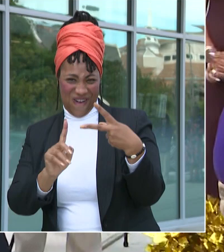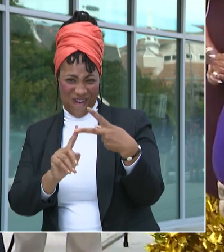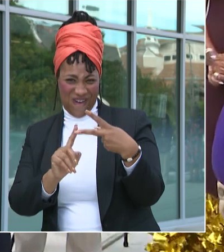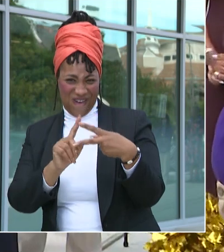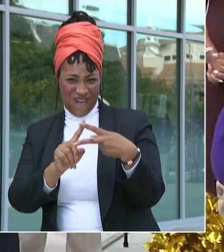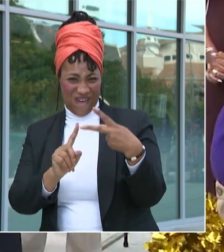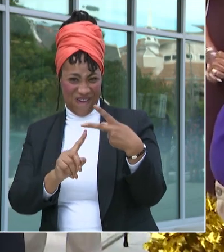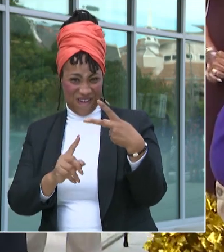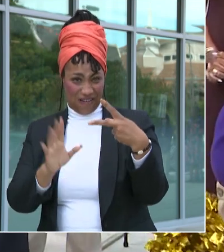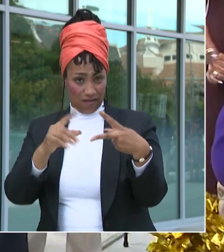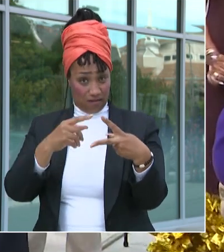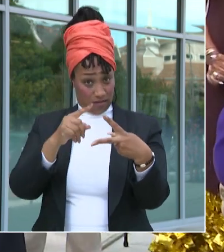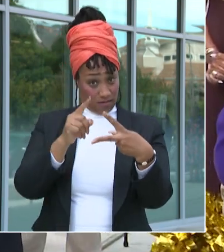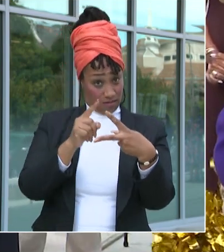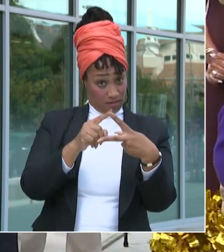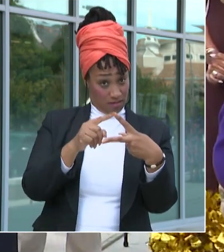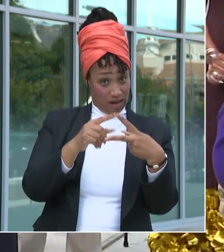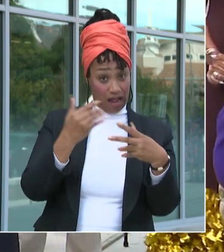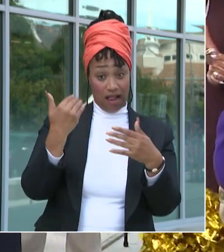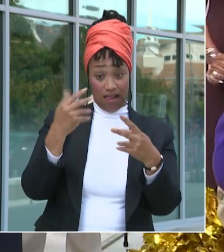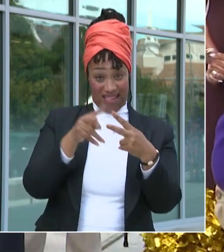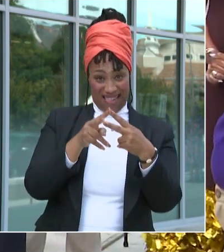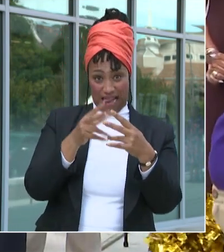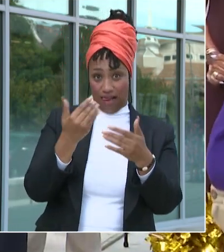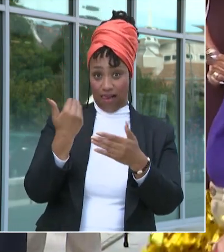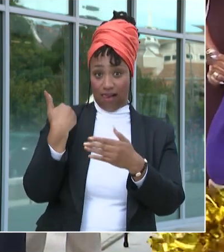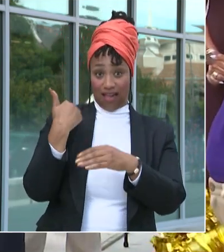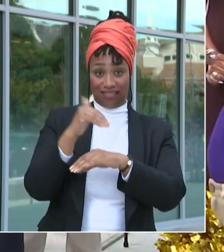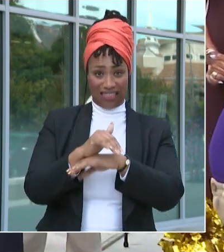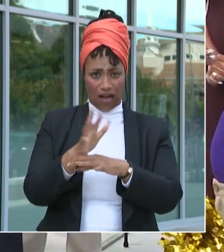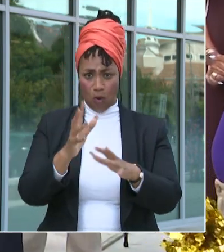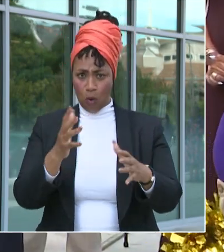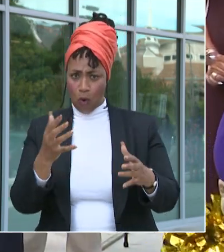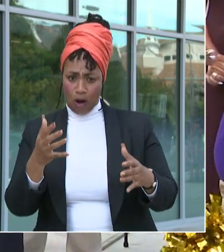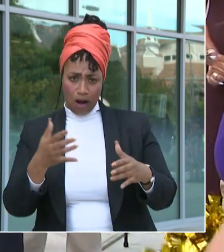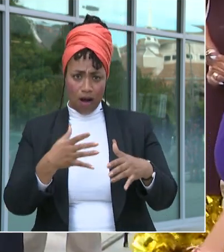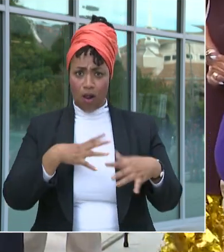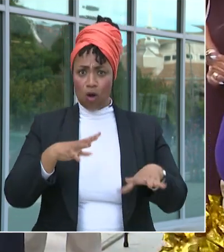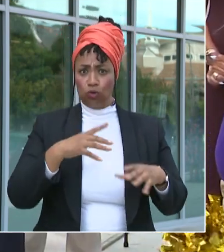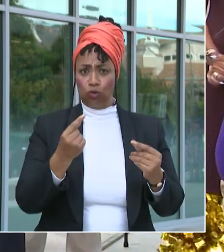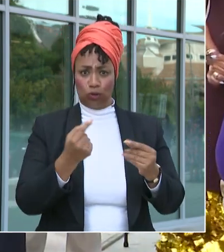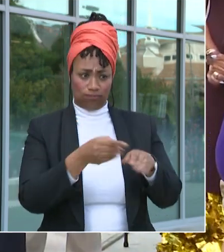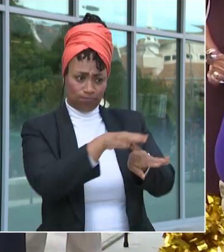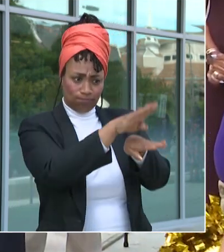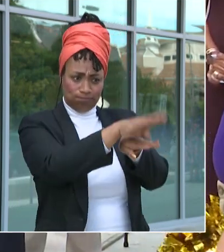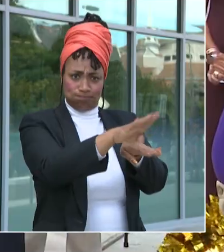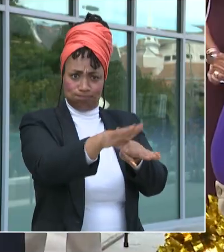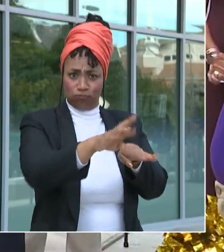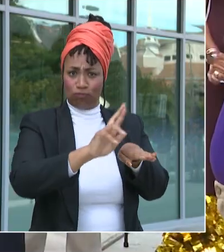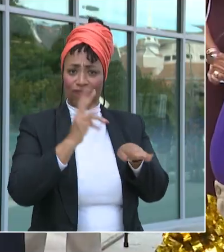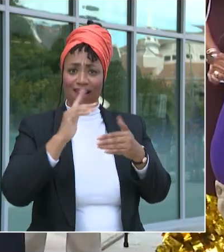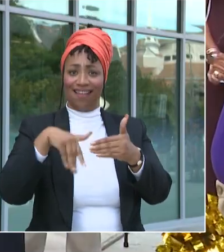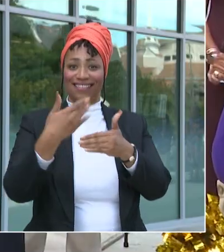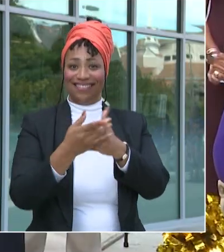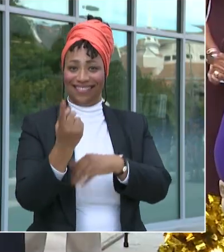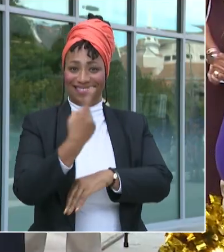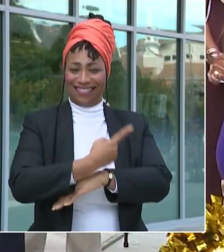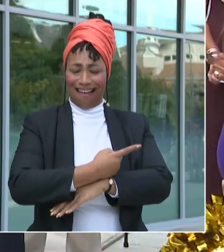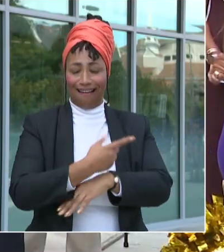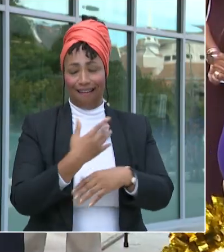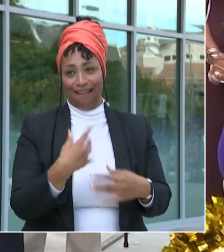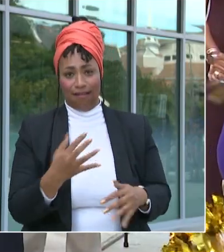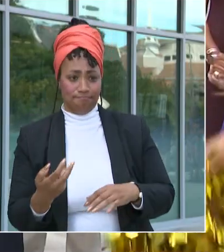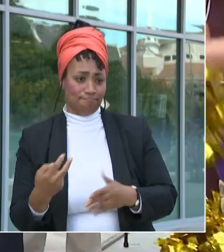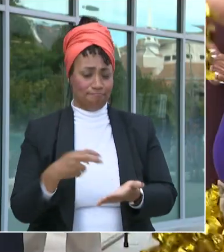so, you know, the fact that all of our young people have the opportunity to learn in these beautiful spaces, and it is an investment on the part of